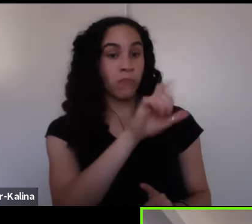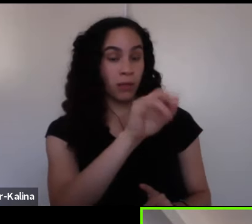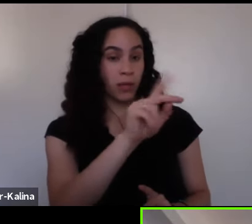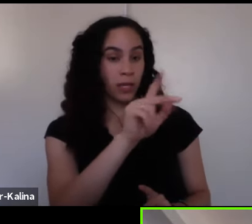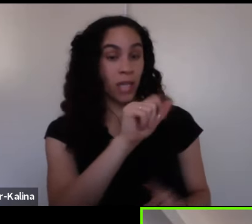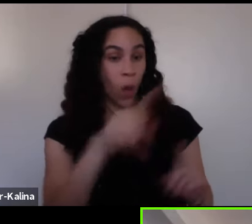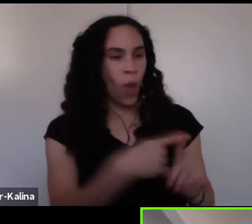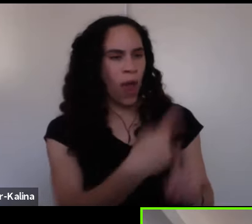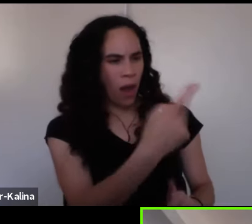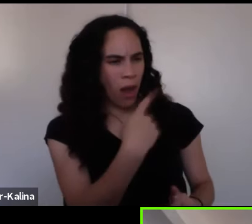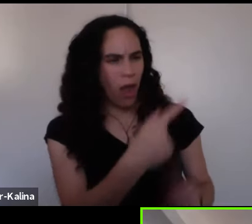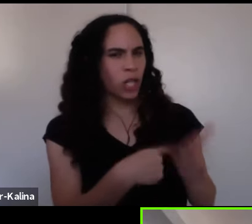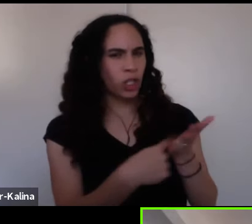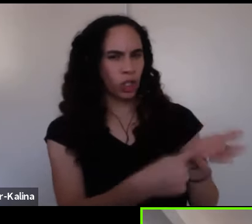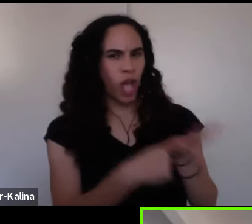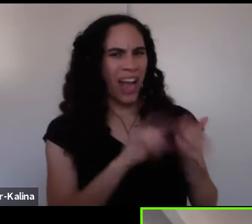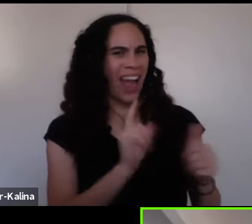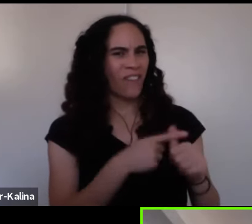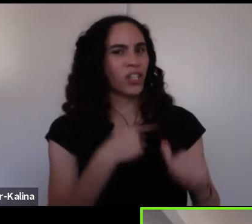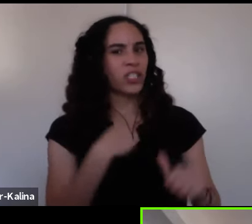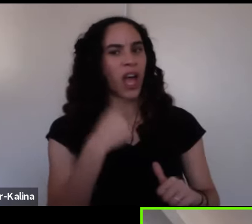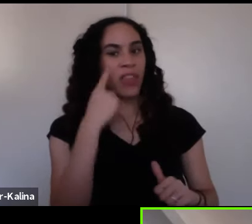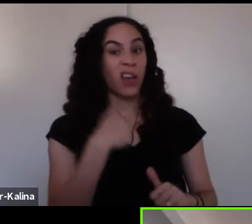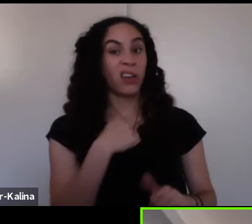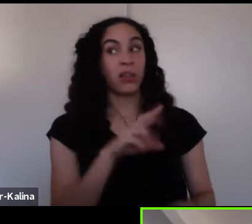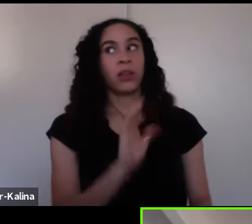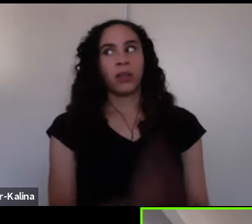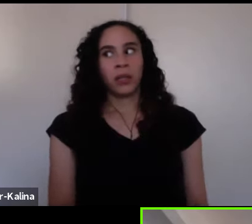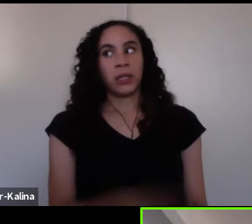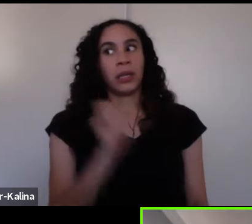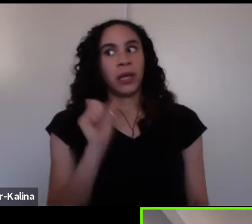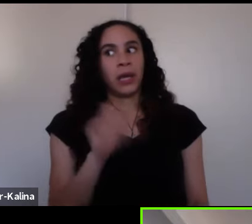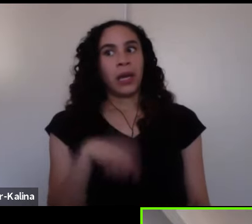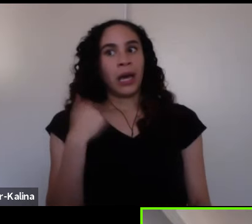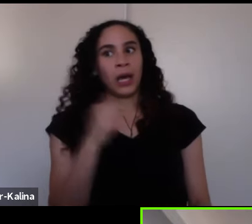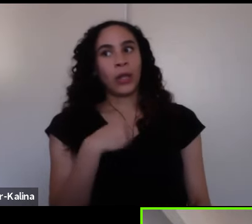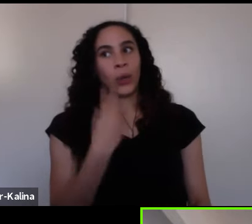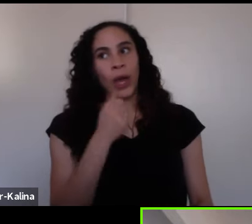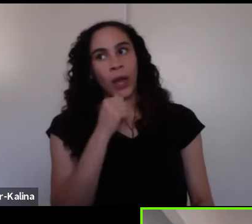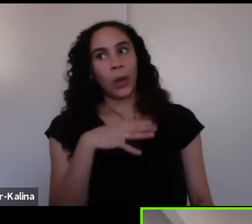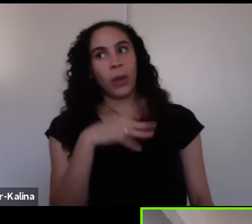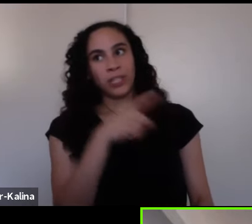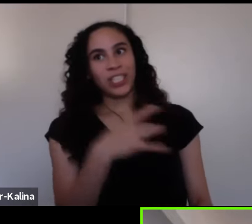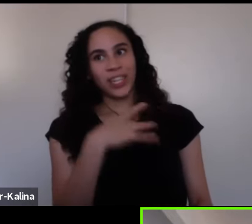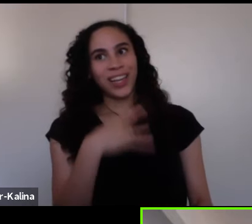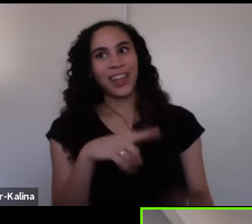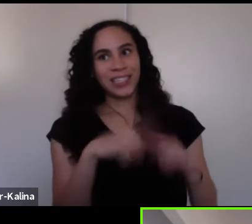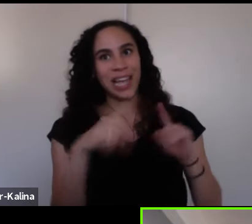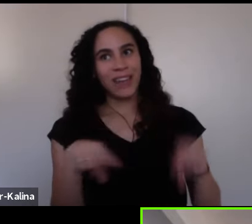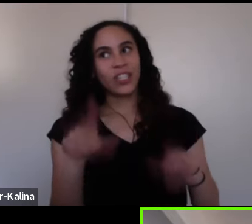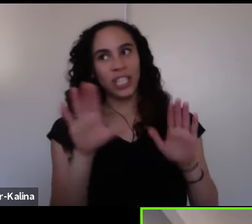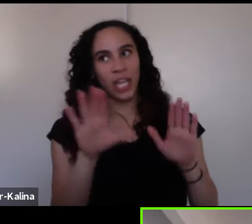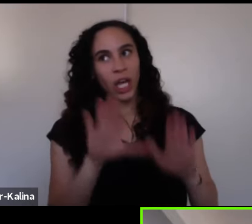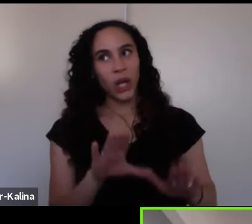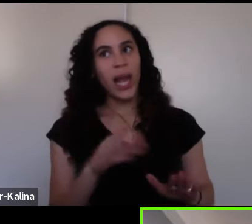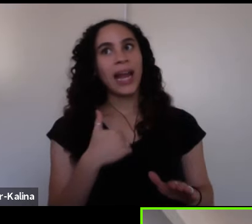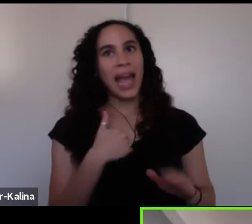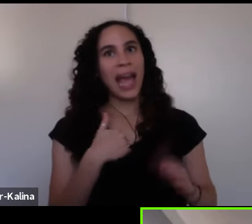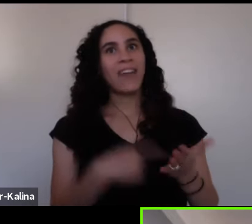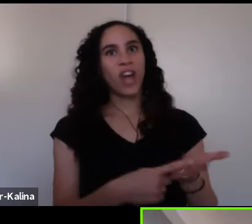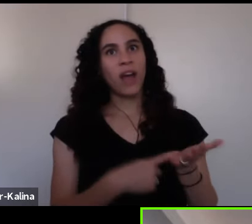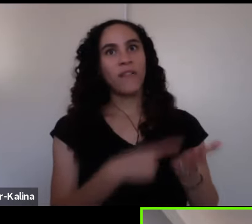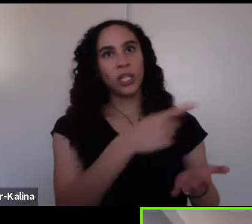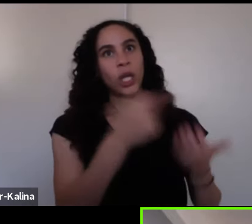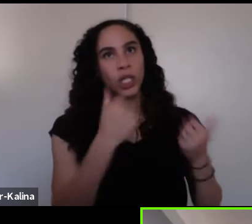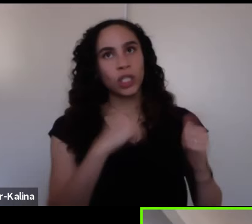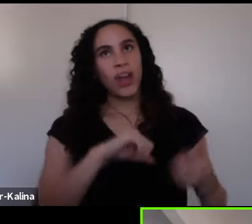thought, okay, well, here's this other white woman, she's really into diversity. Great. Let's have this conversation, and you're going to try and get me to partner